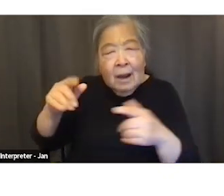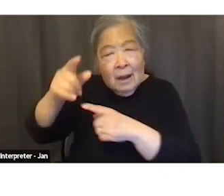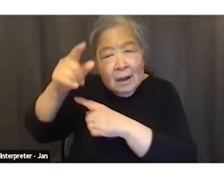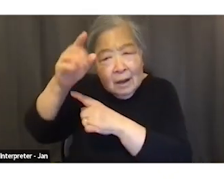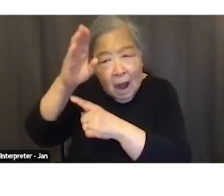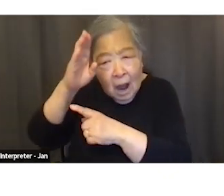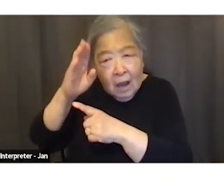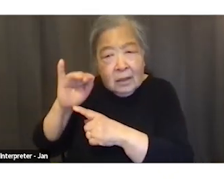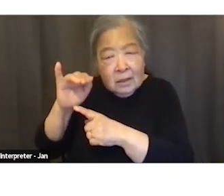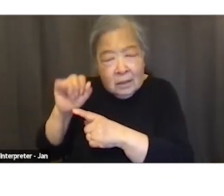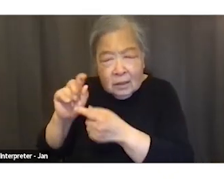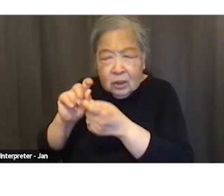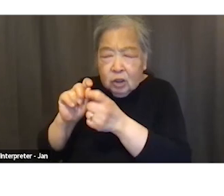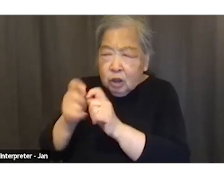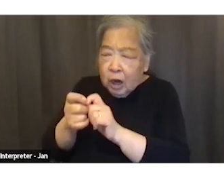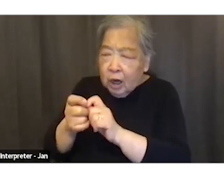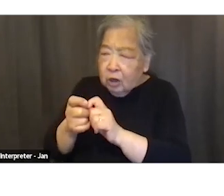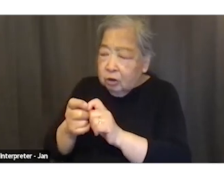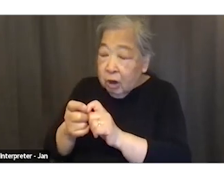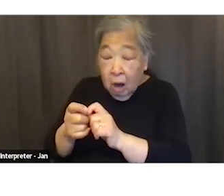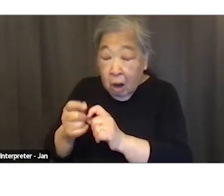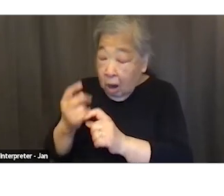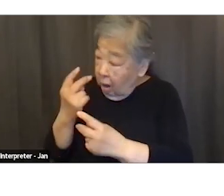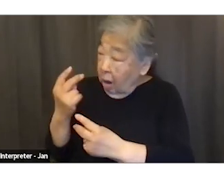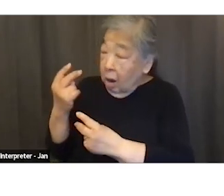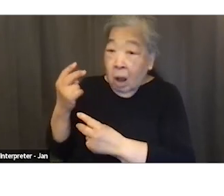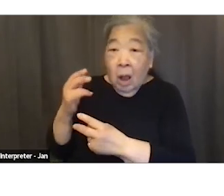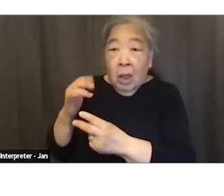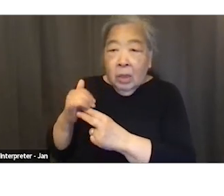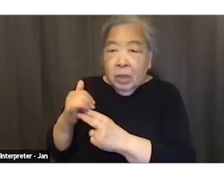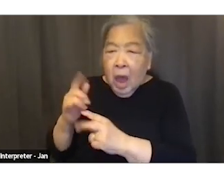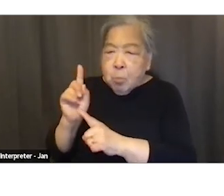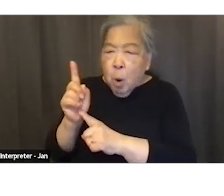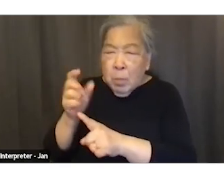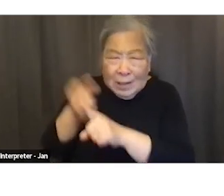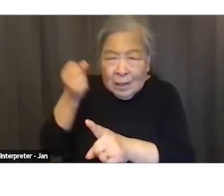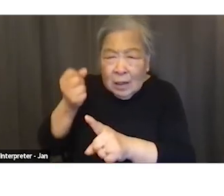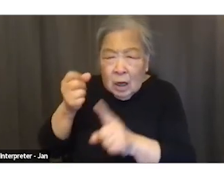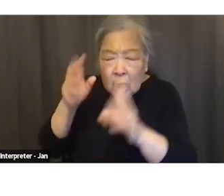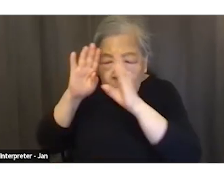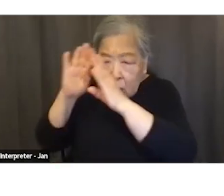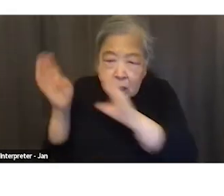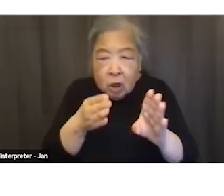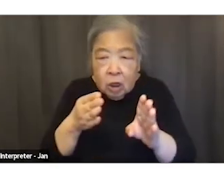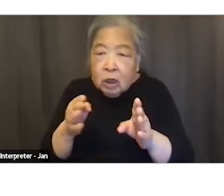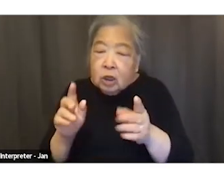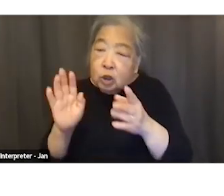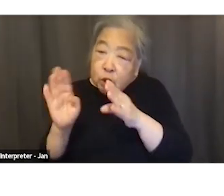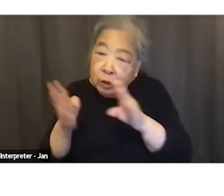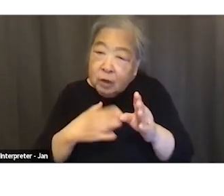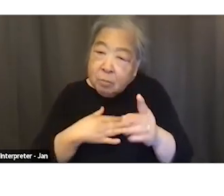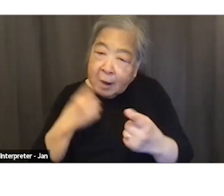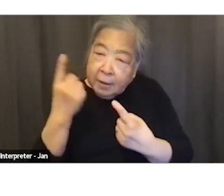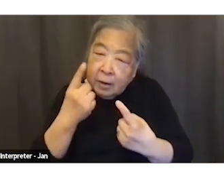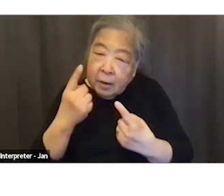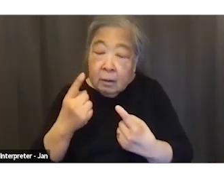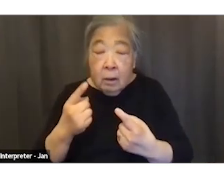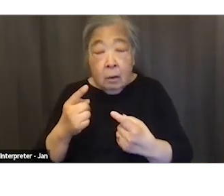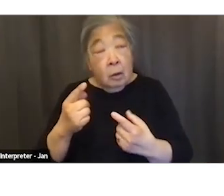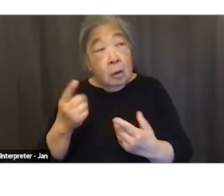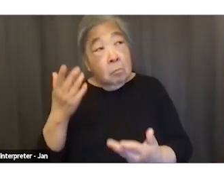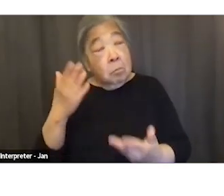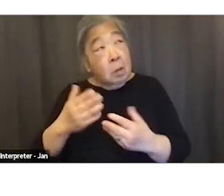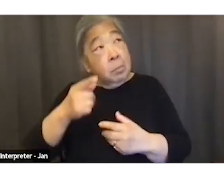that in that little moment, it shifted my thinking that maybe God was an experience.